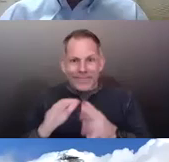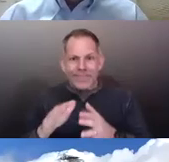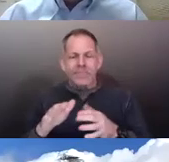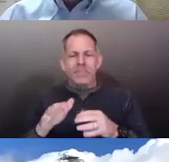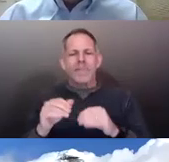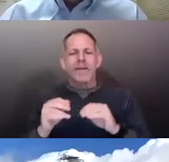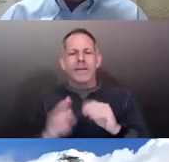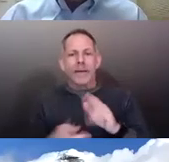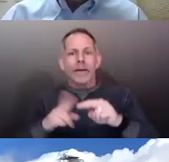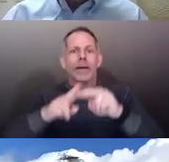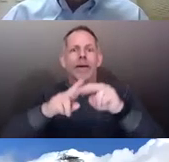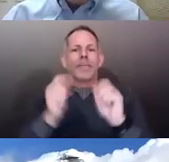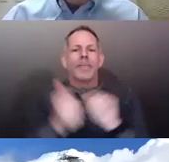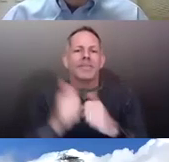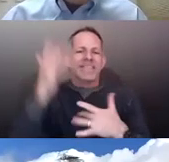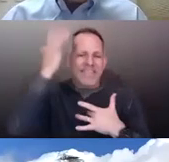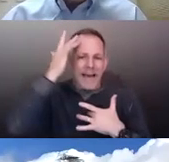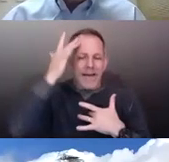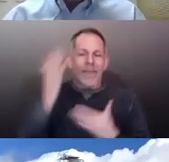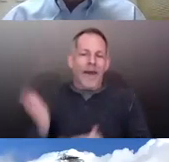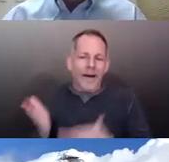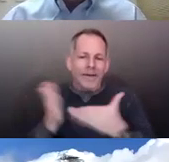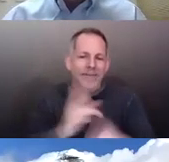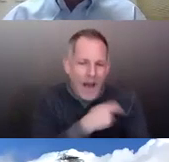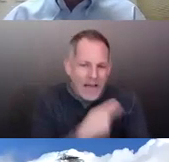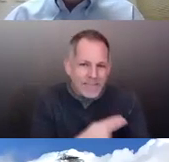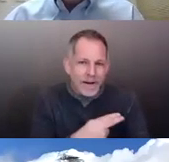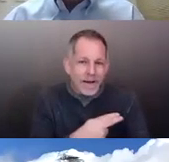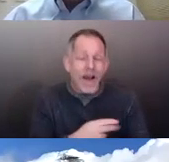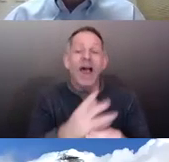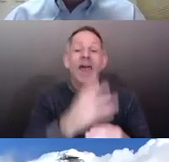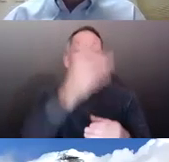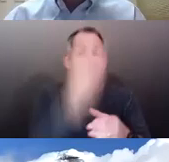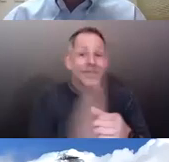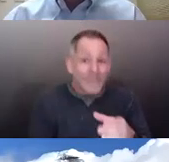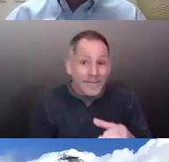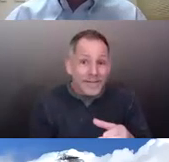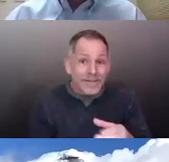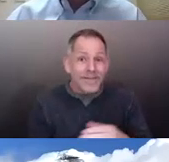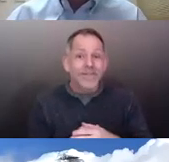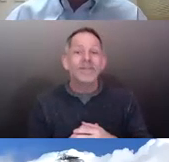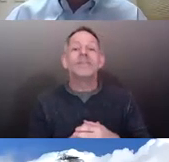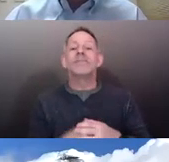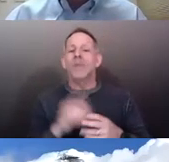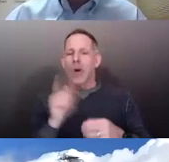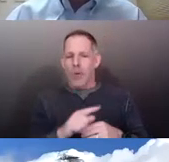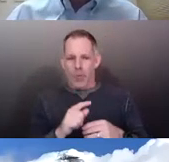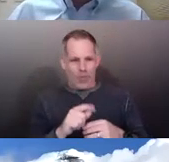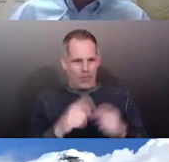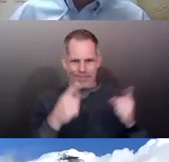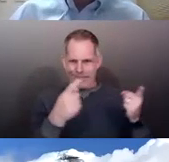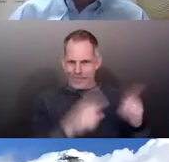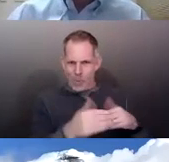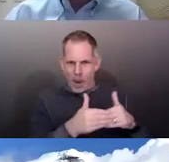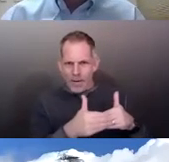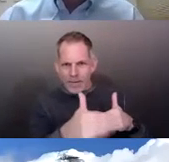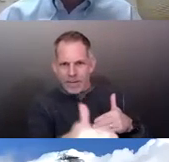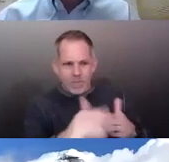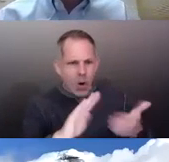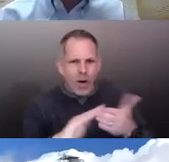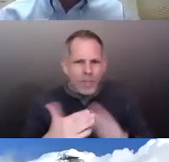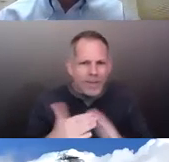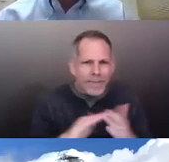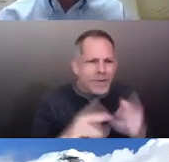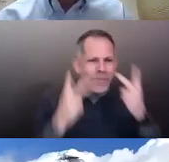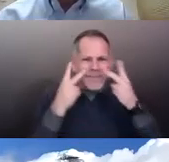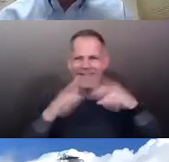So these are all little signals that what's going on in the community and what we're seeing with that first curve I showed you is real.